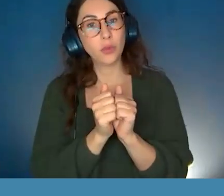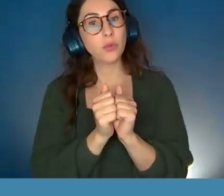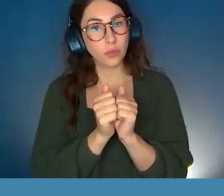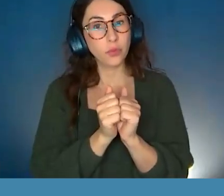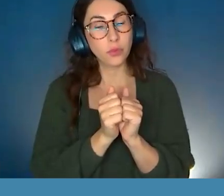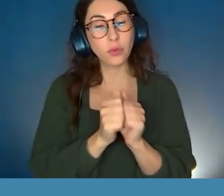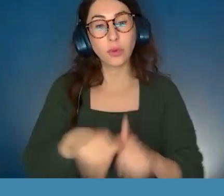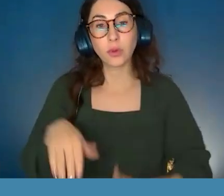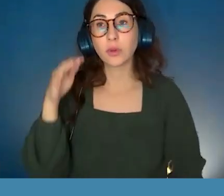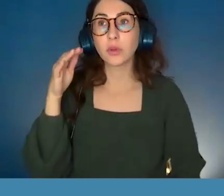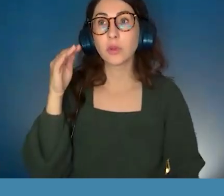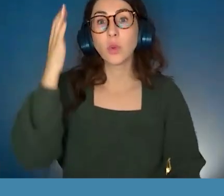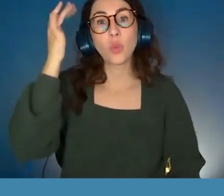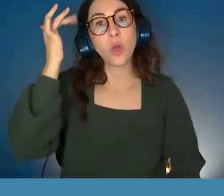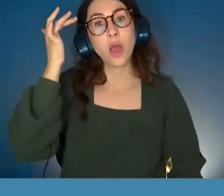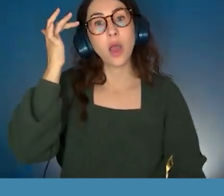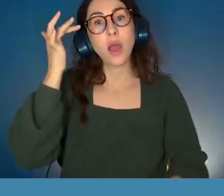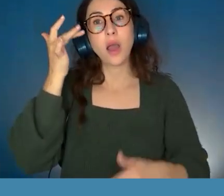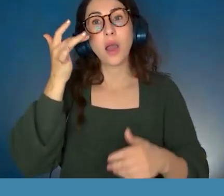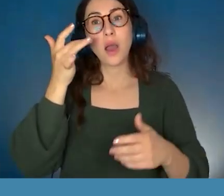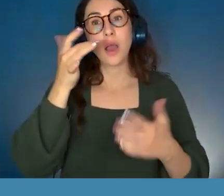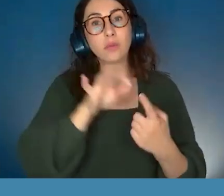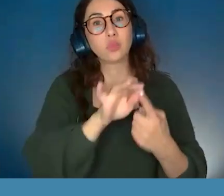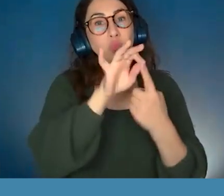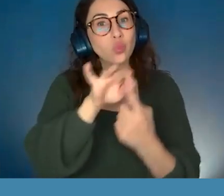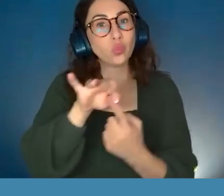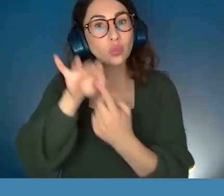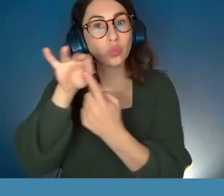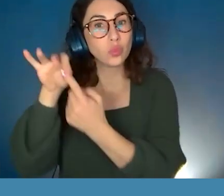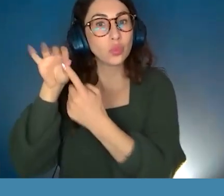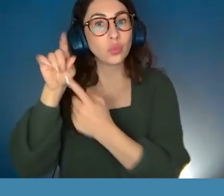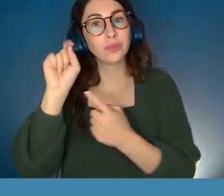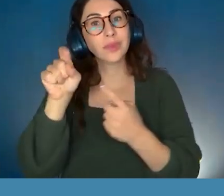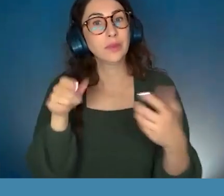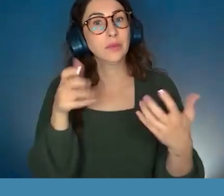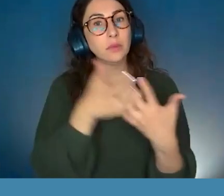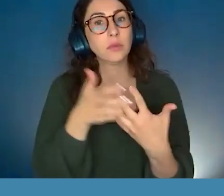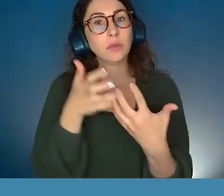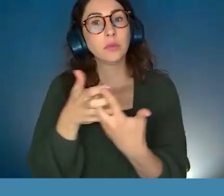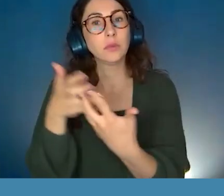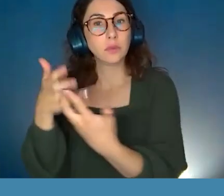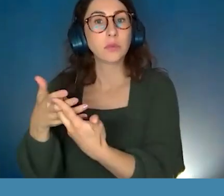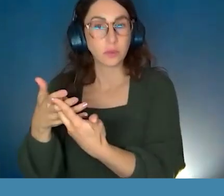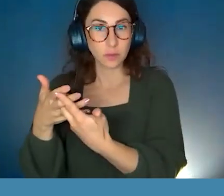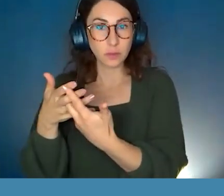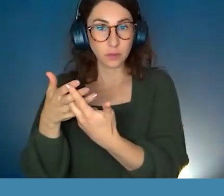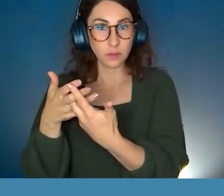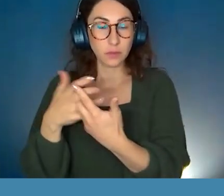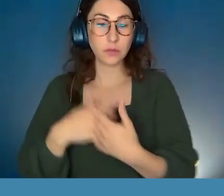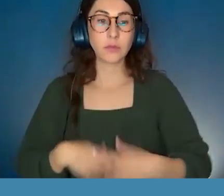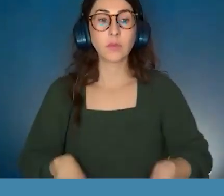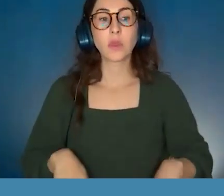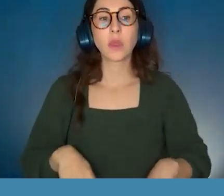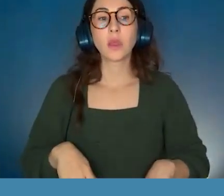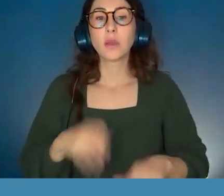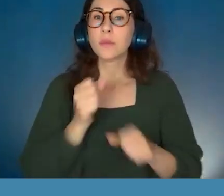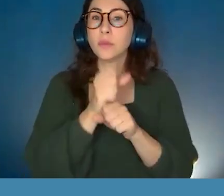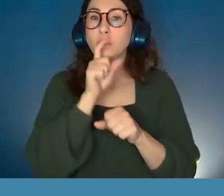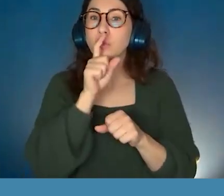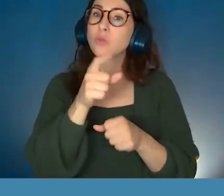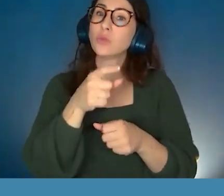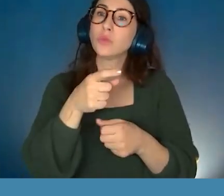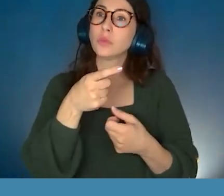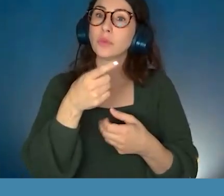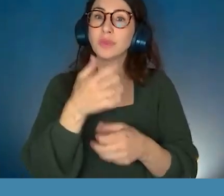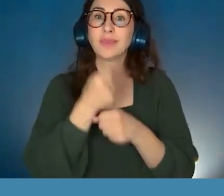they do this to create an individualized personal treatment plan that focuses on the specific ease of access to care for the individual. So